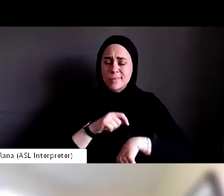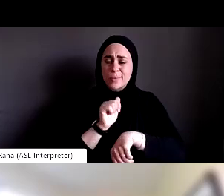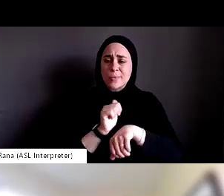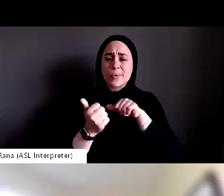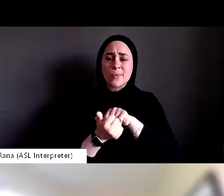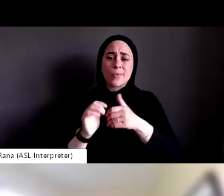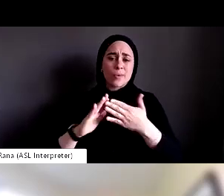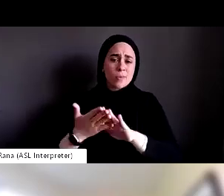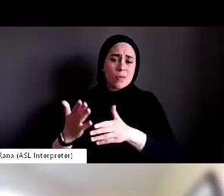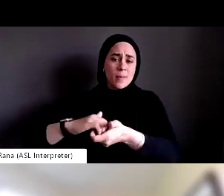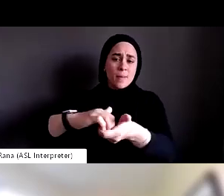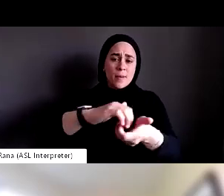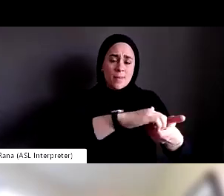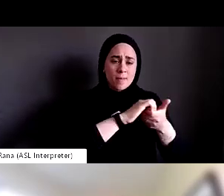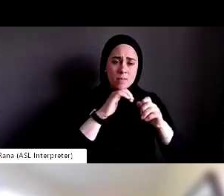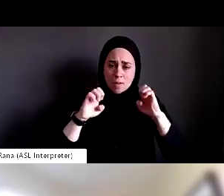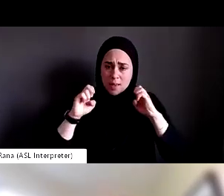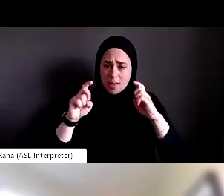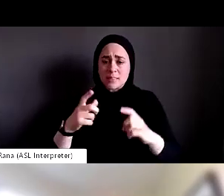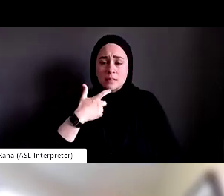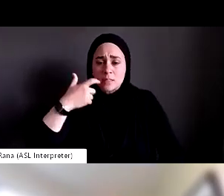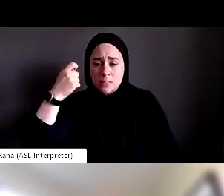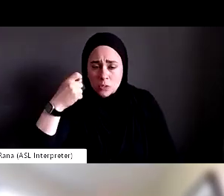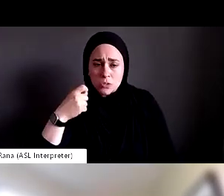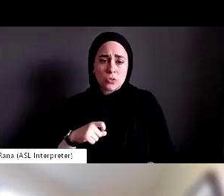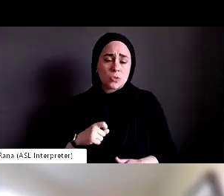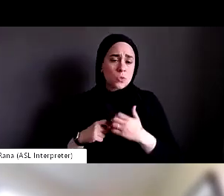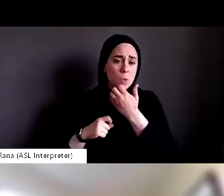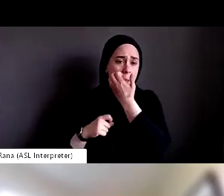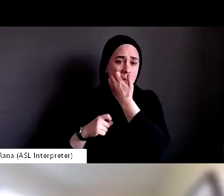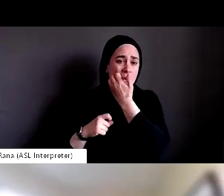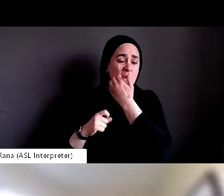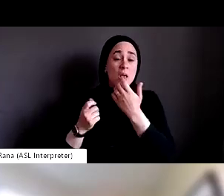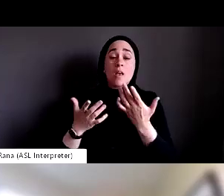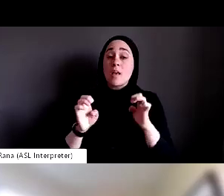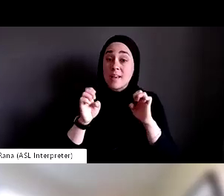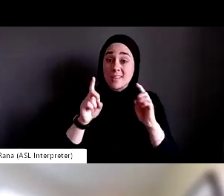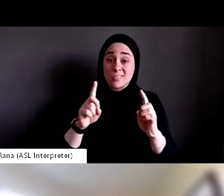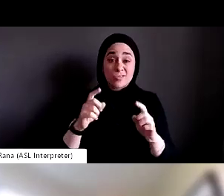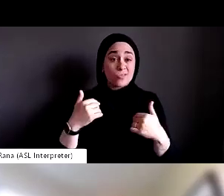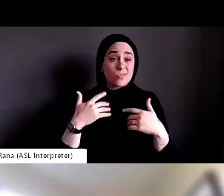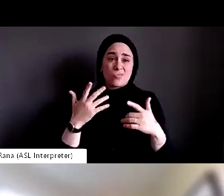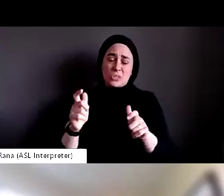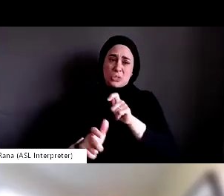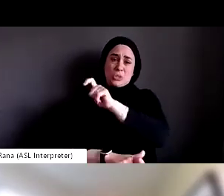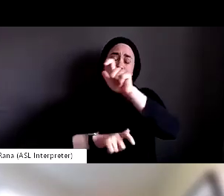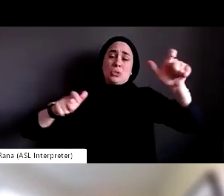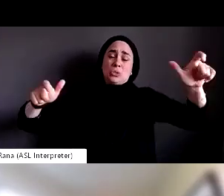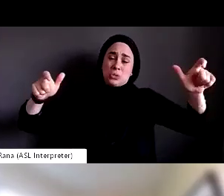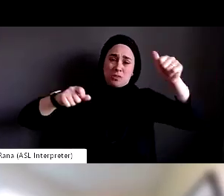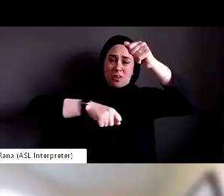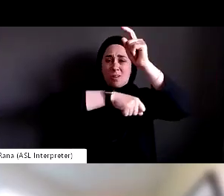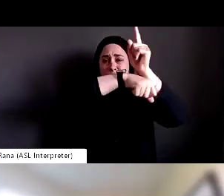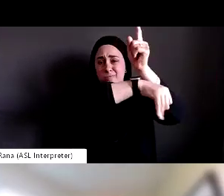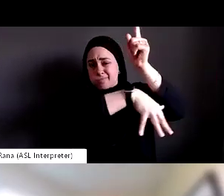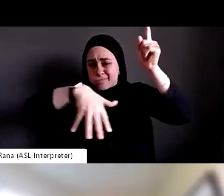partners and educating seniors in that capacity. In terms of education, is a huge umbrella. So we are involved in social